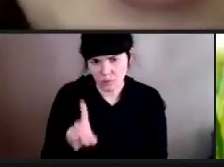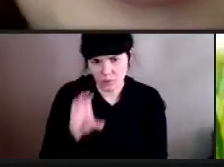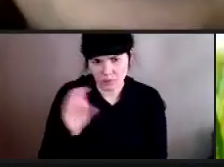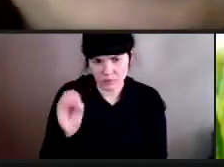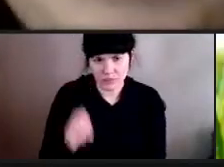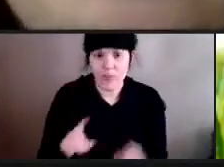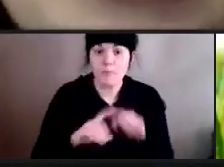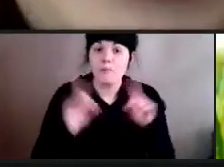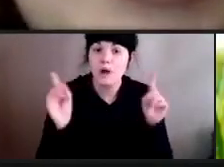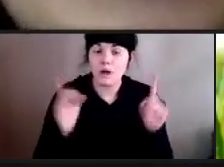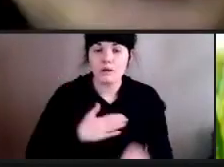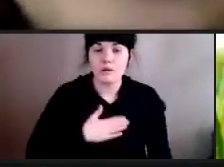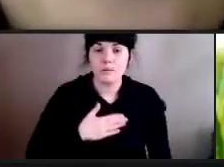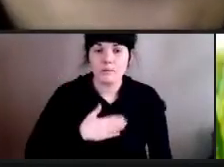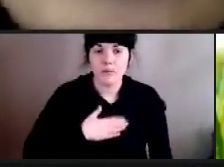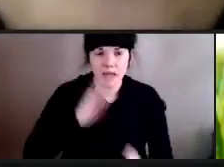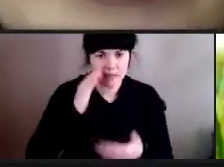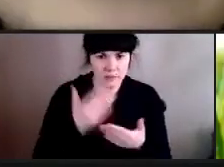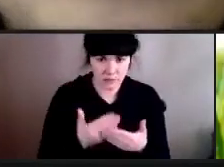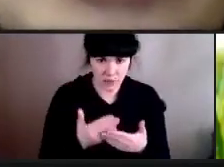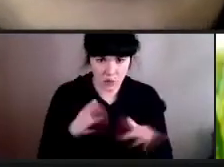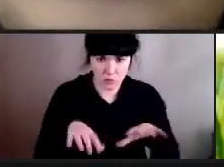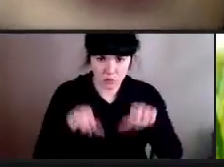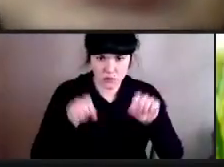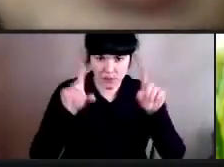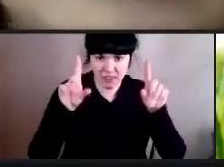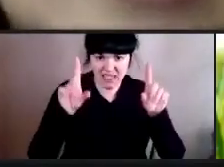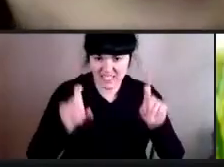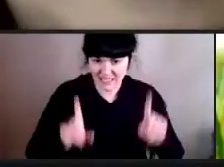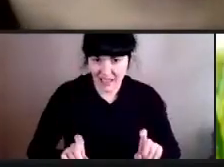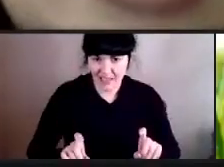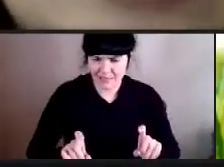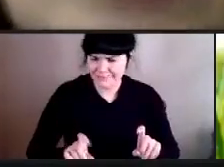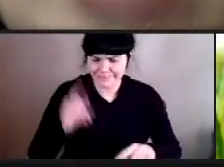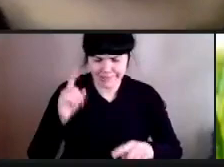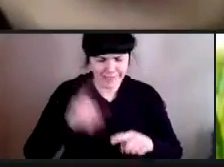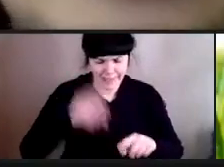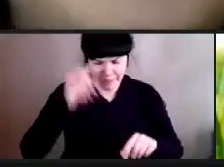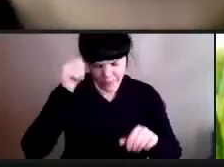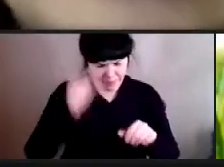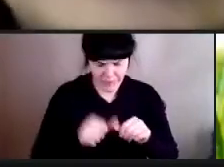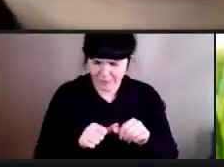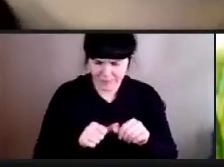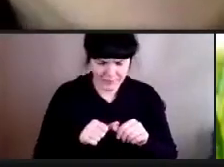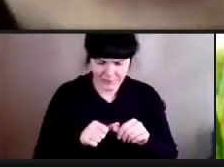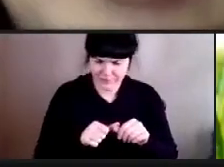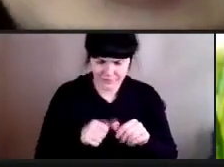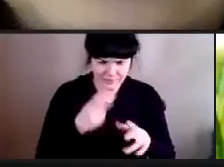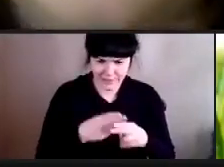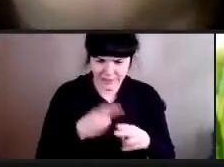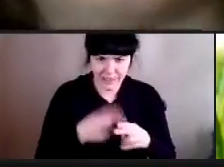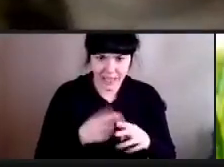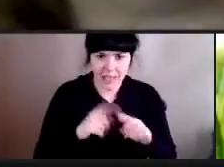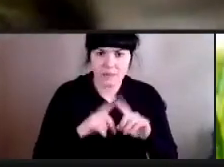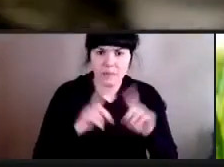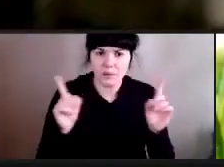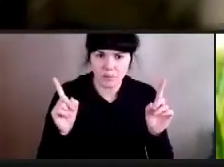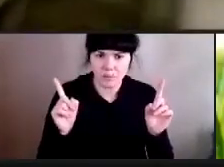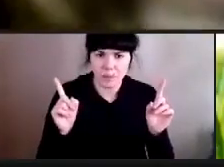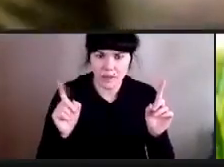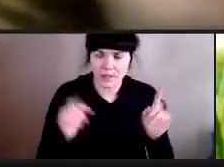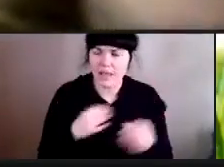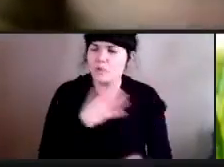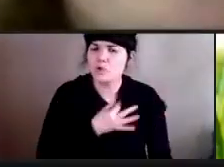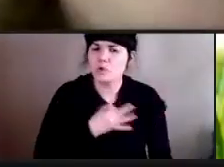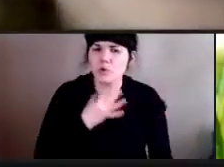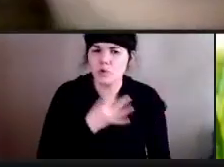it. But I'm sure there are other ways in which you all are assessing that as well, in addition to like the standardized testing. So could